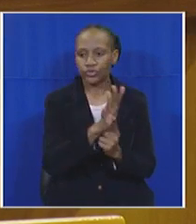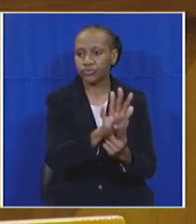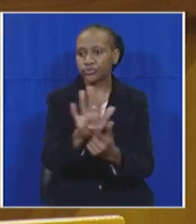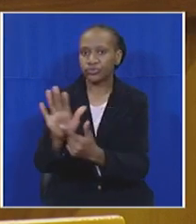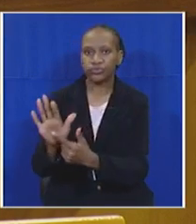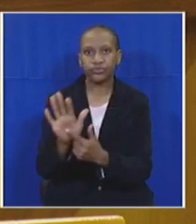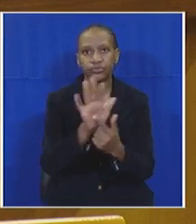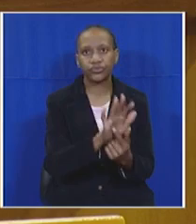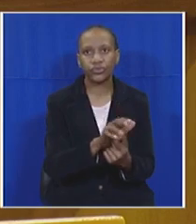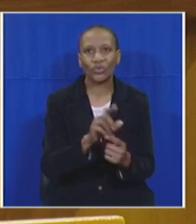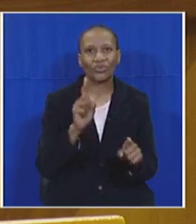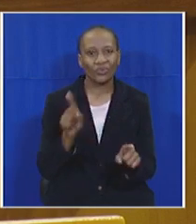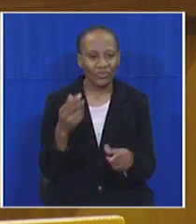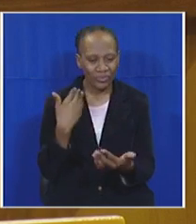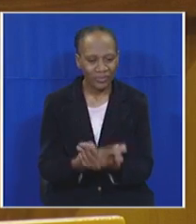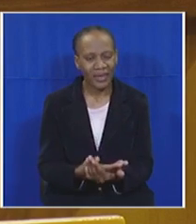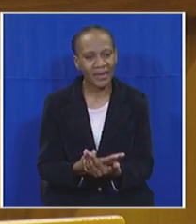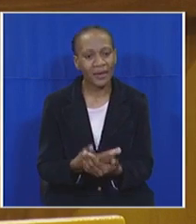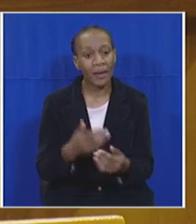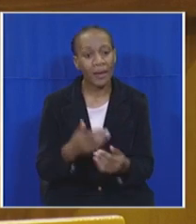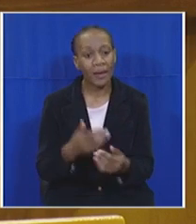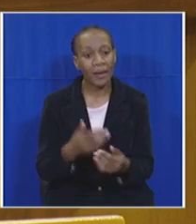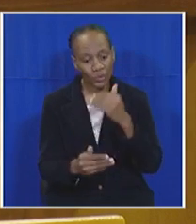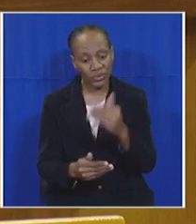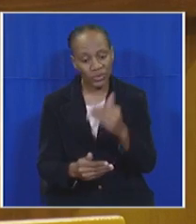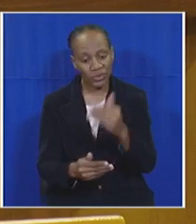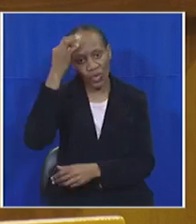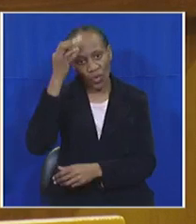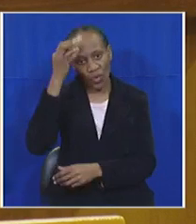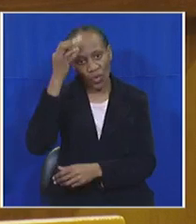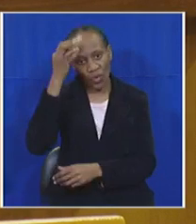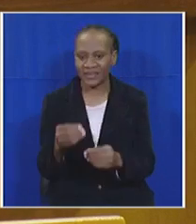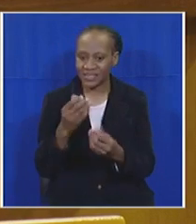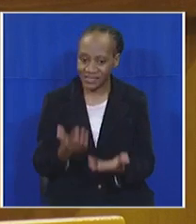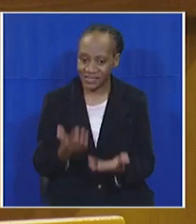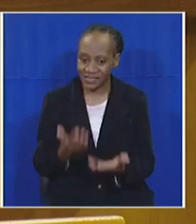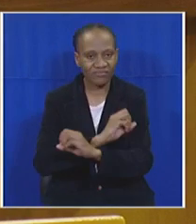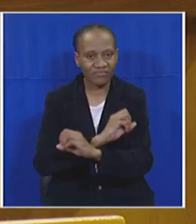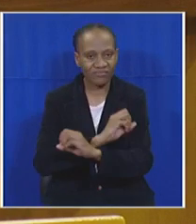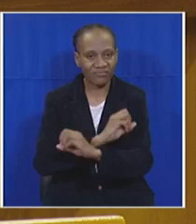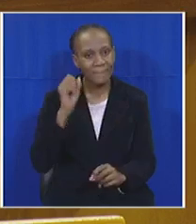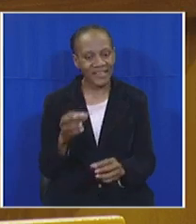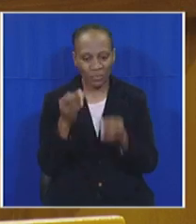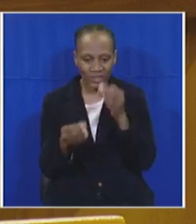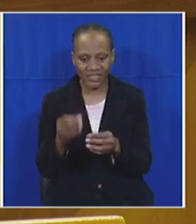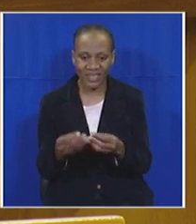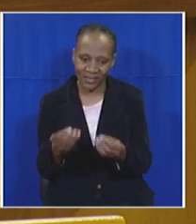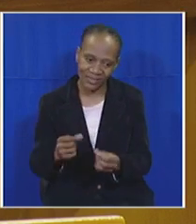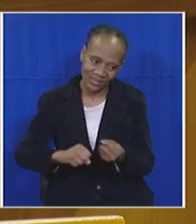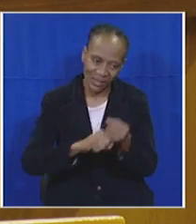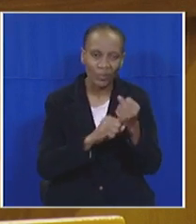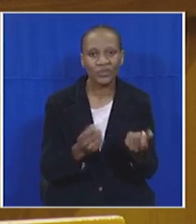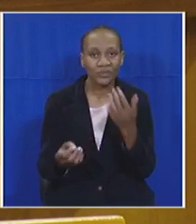to short-circuit government process for narrow and short political gains. Why is it easy for the ANC to